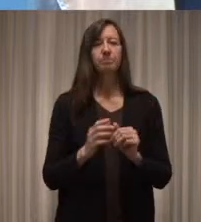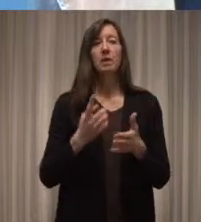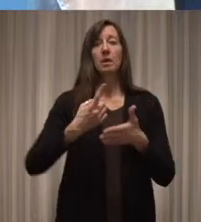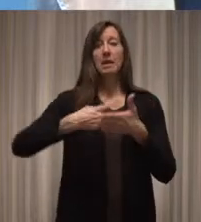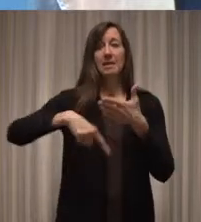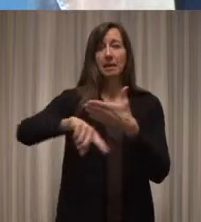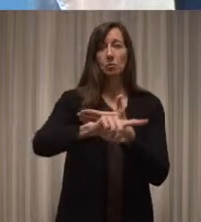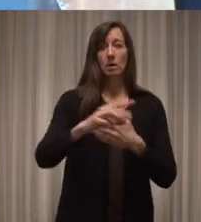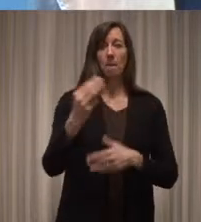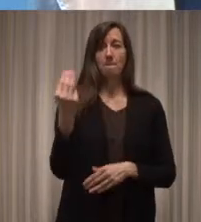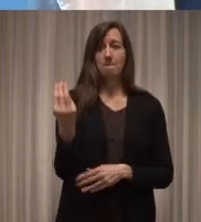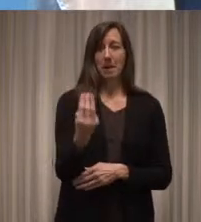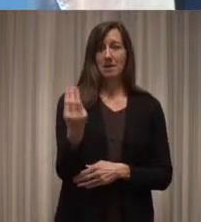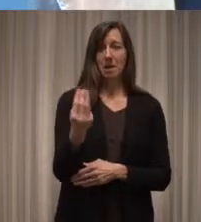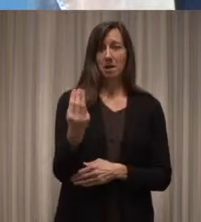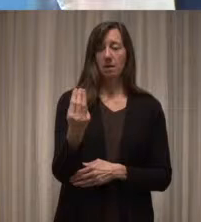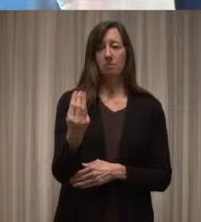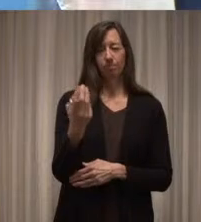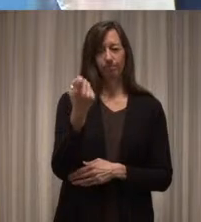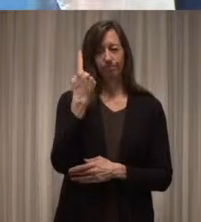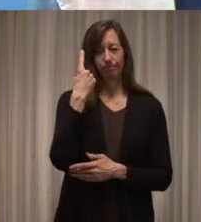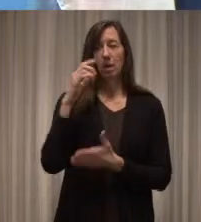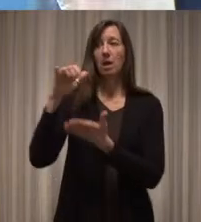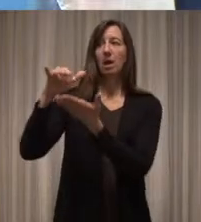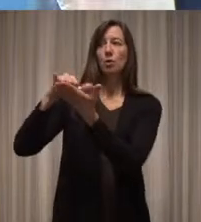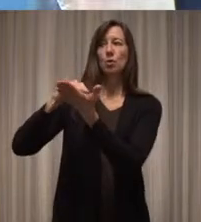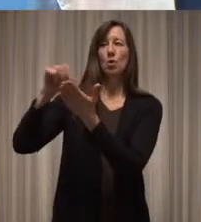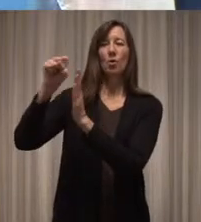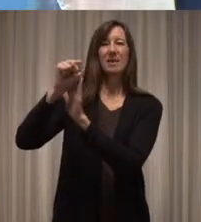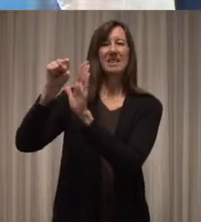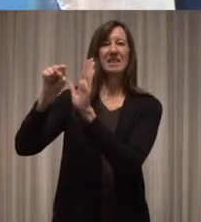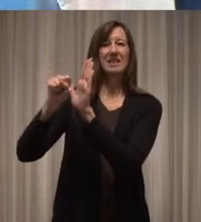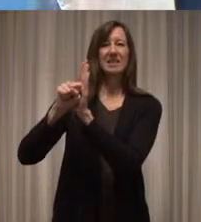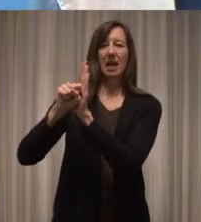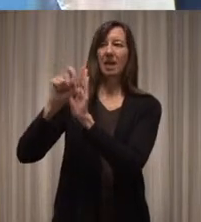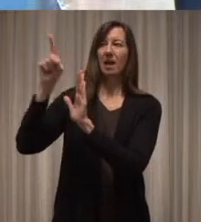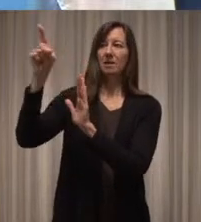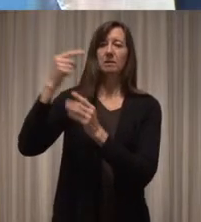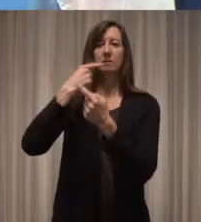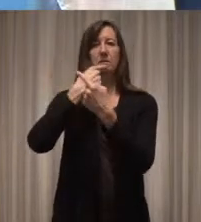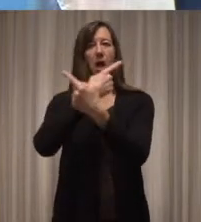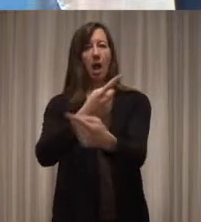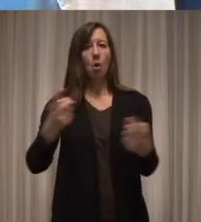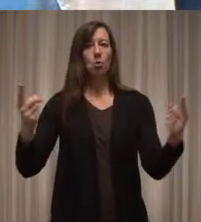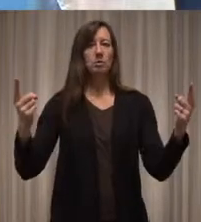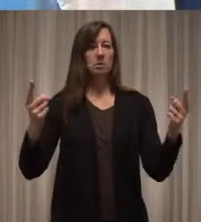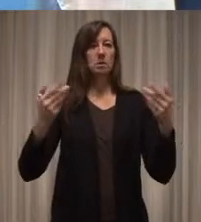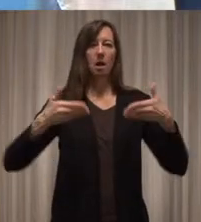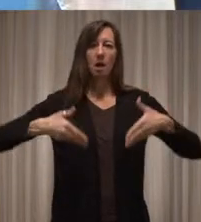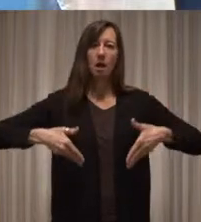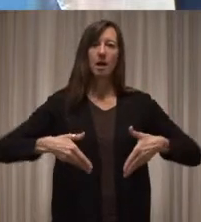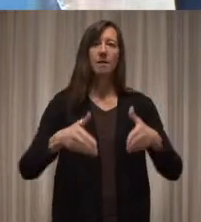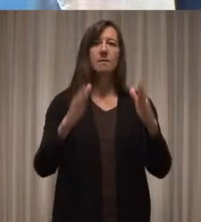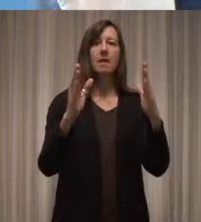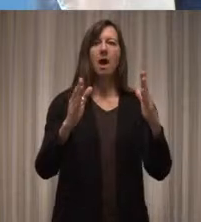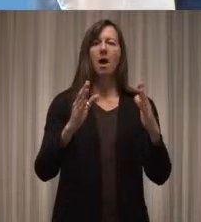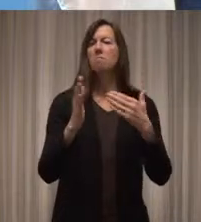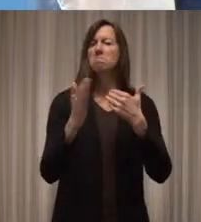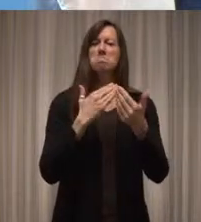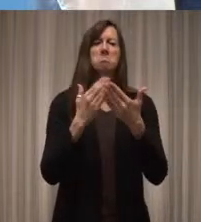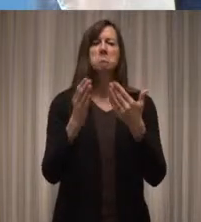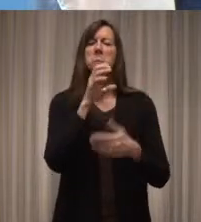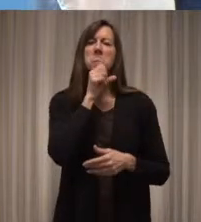York State is now allowing those of any age with 16